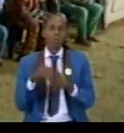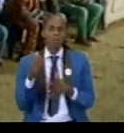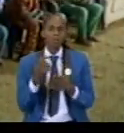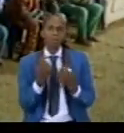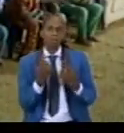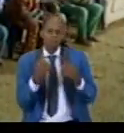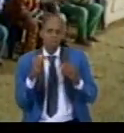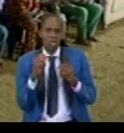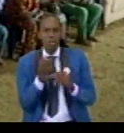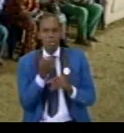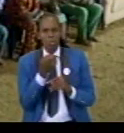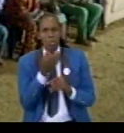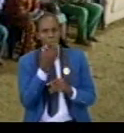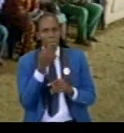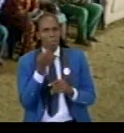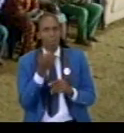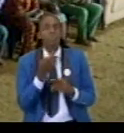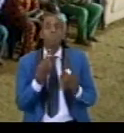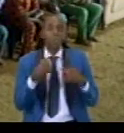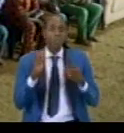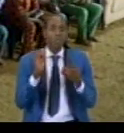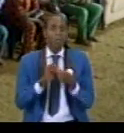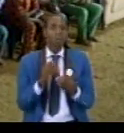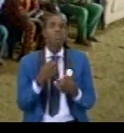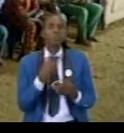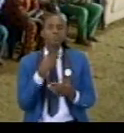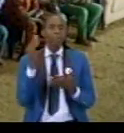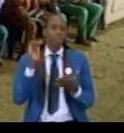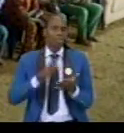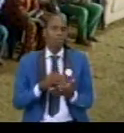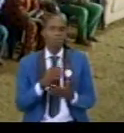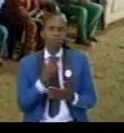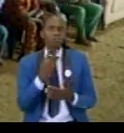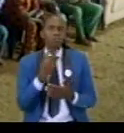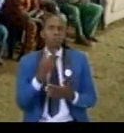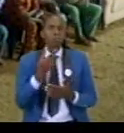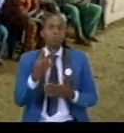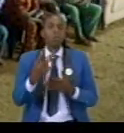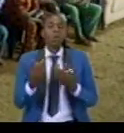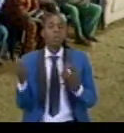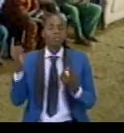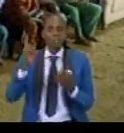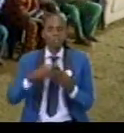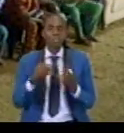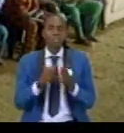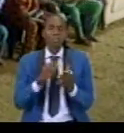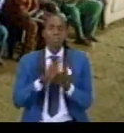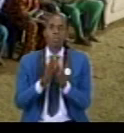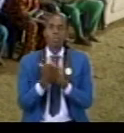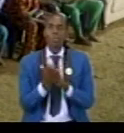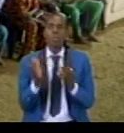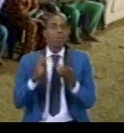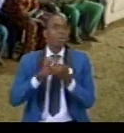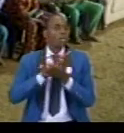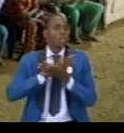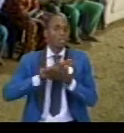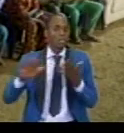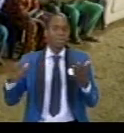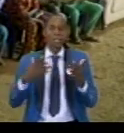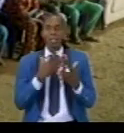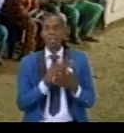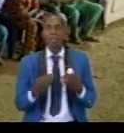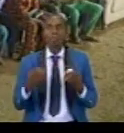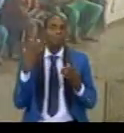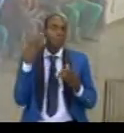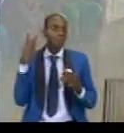surrender myself. I'm now a child of God. Come out as well. Those of you who have been healed of paralysis,